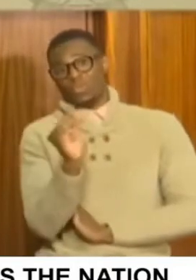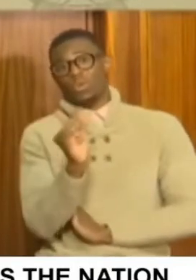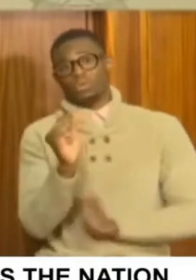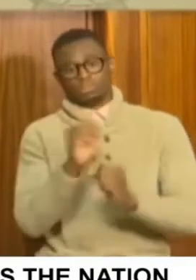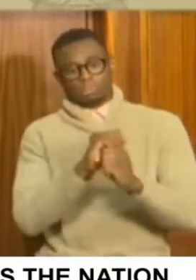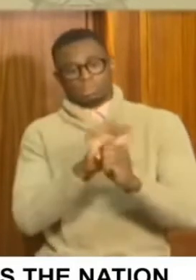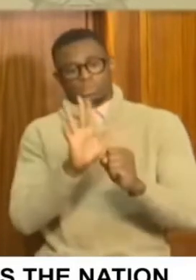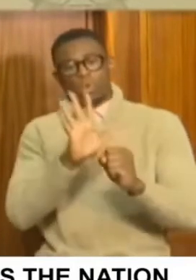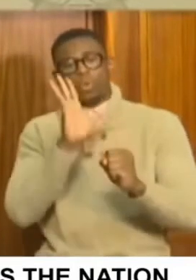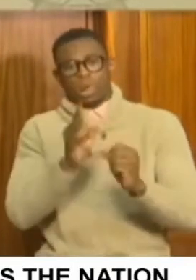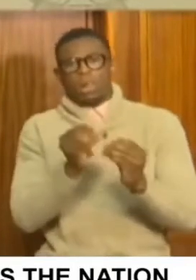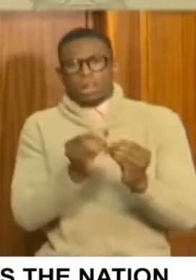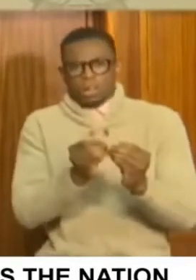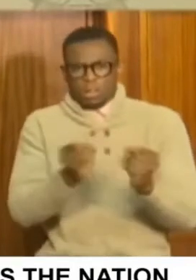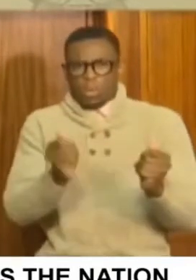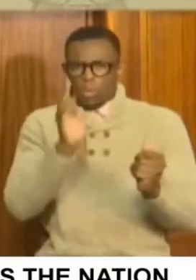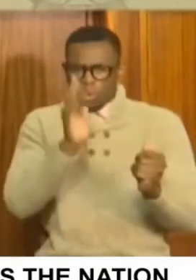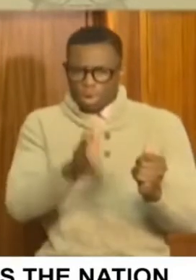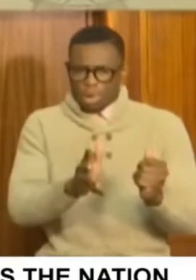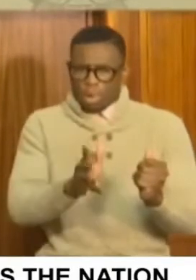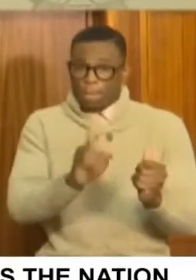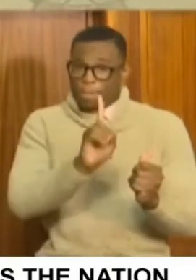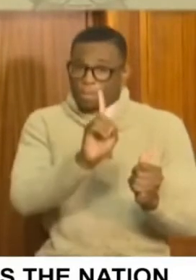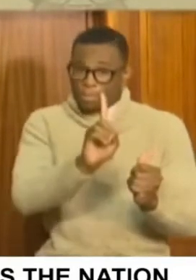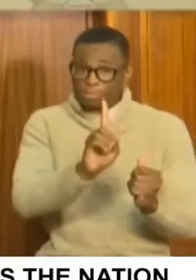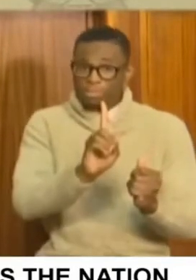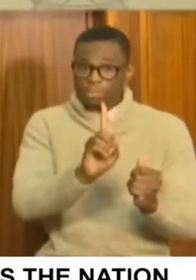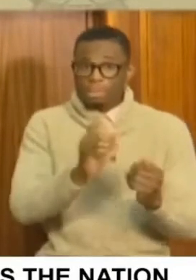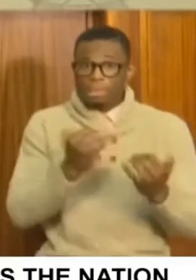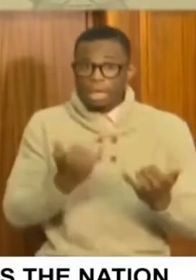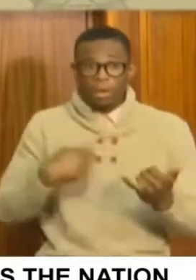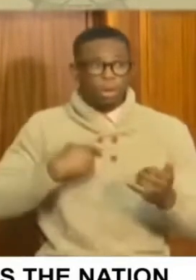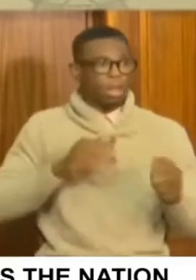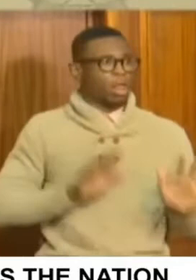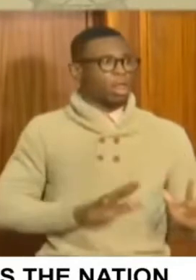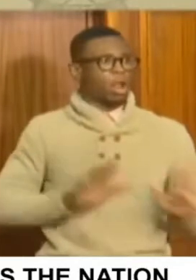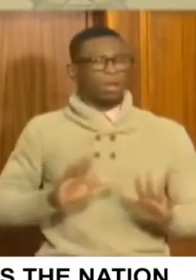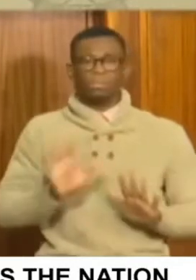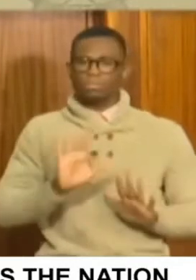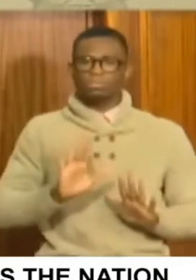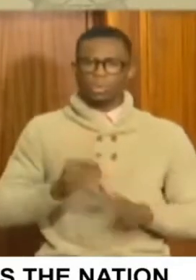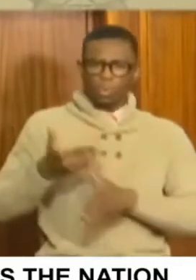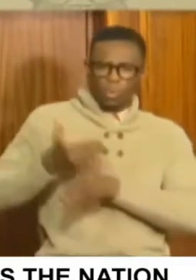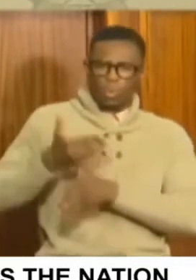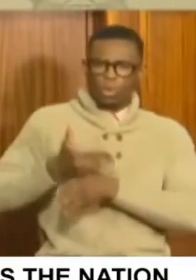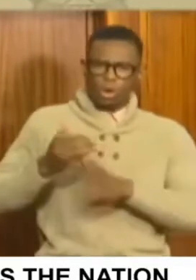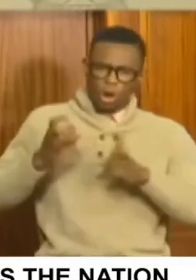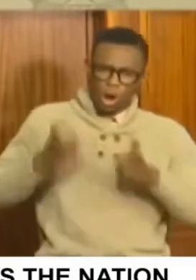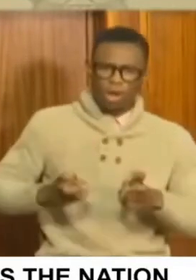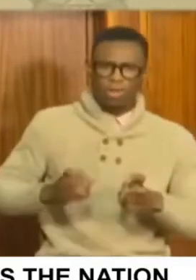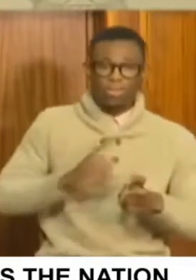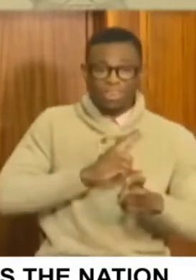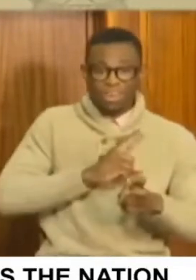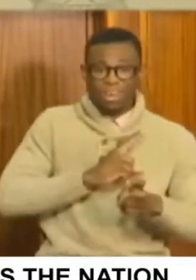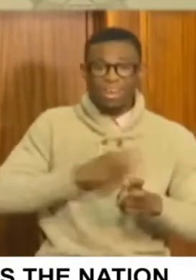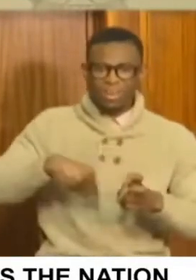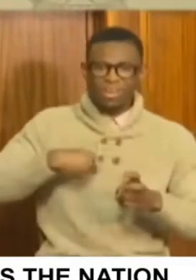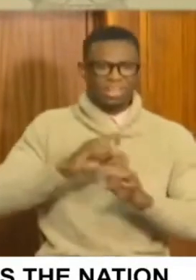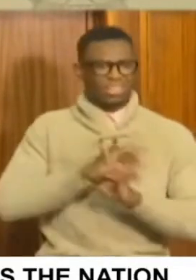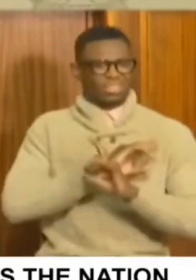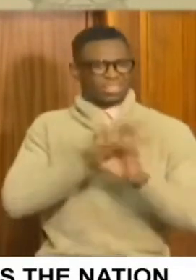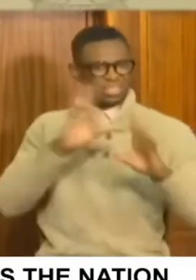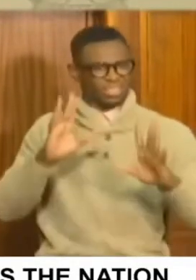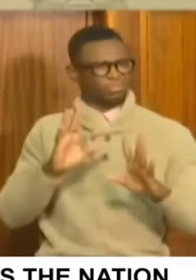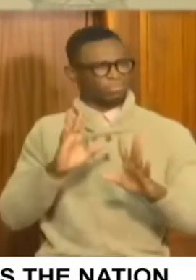Vote the ANC out. There is still much that we need to do. Oh, she's a tourism minister. We have shown that we have the means and